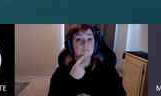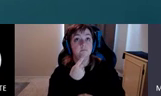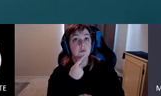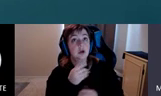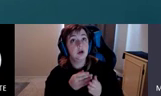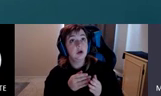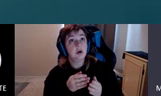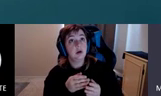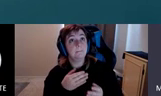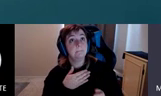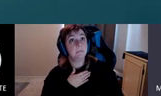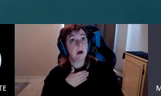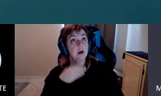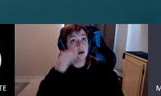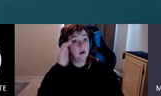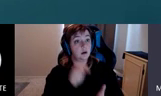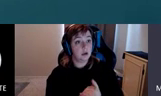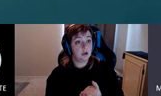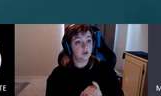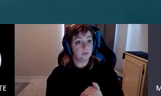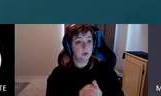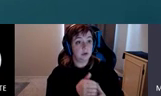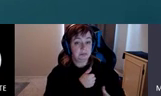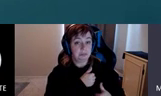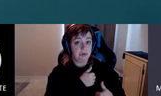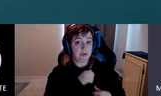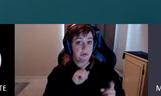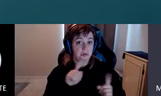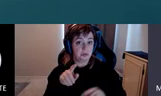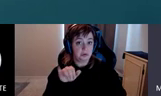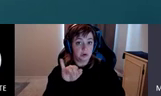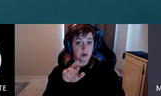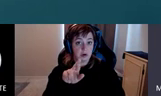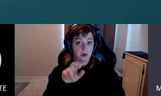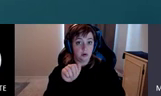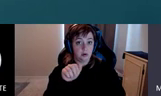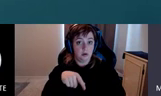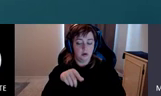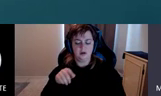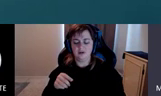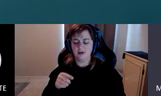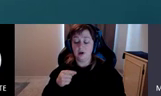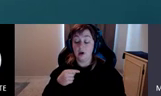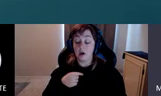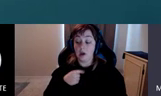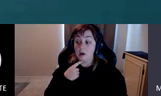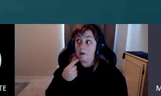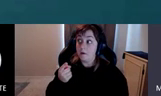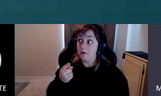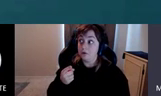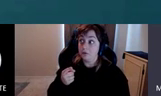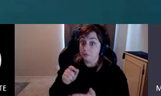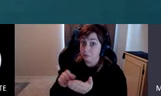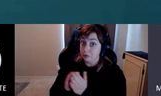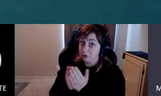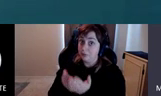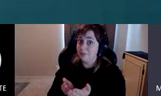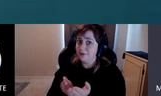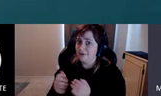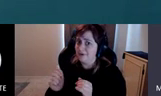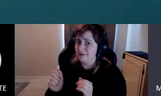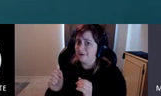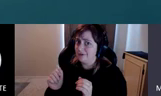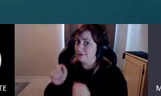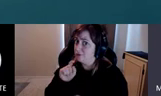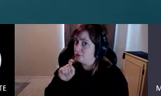and deployed to Iraq. I have encouraged him to write a story, but it has been too raw as of yet. When he's ready, what could I do to